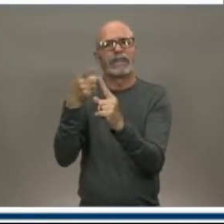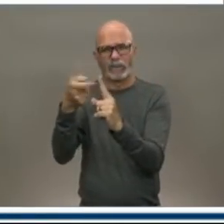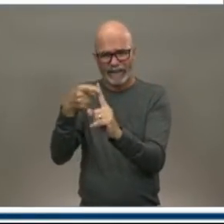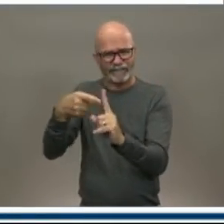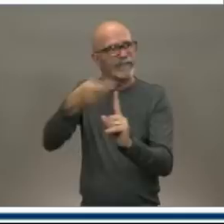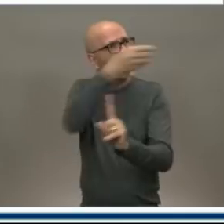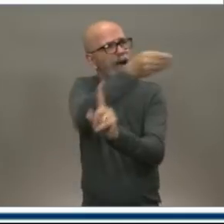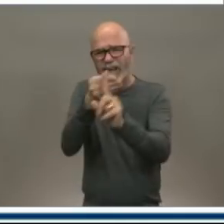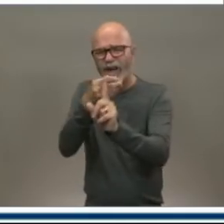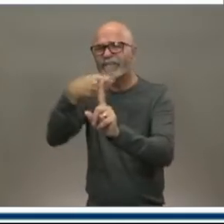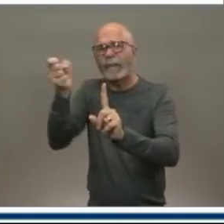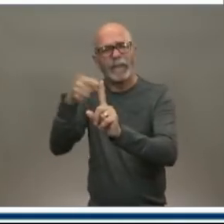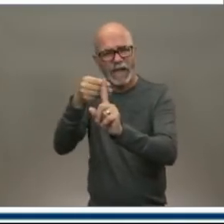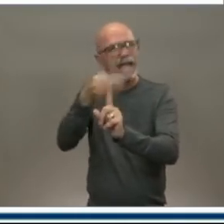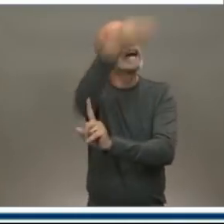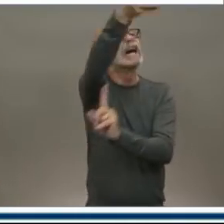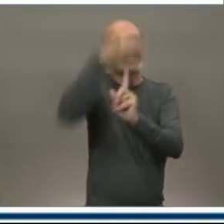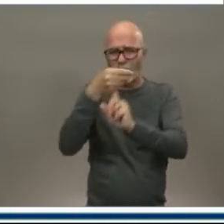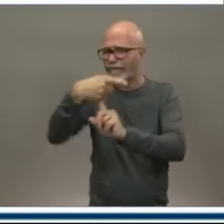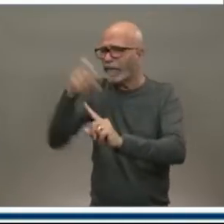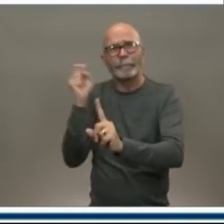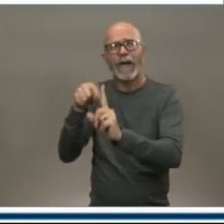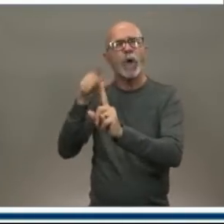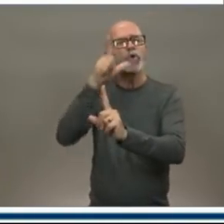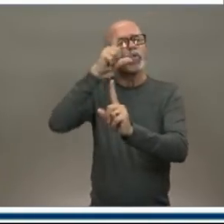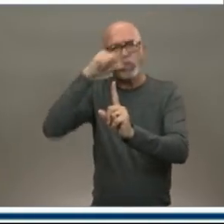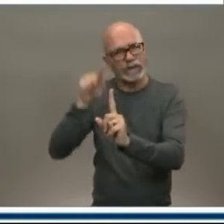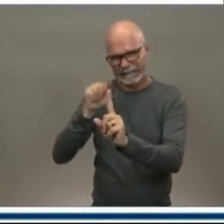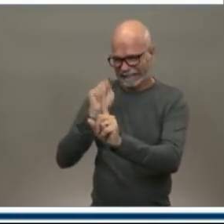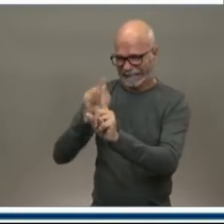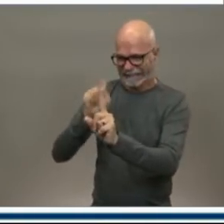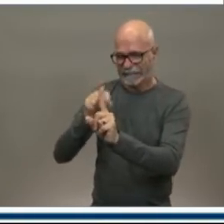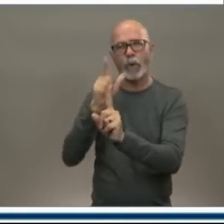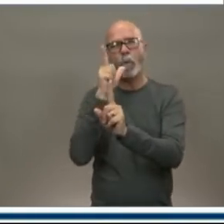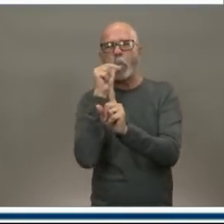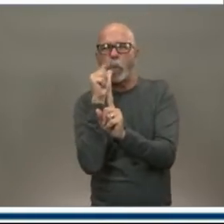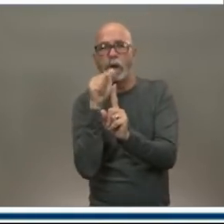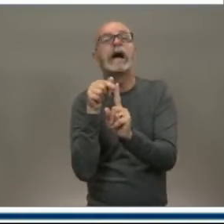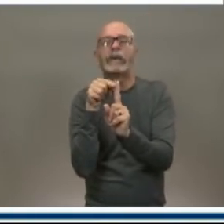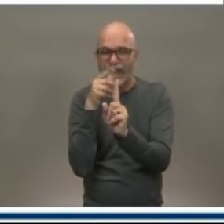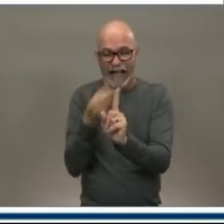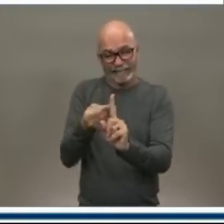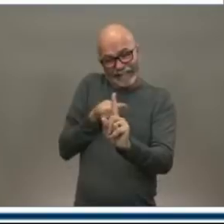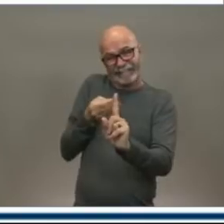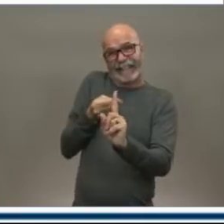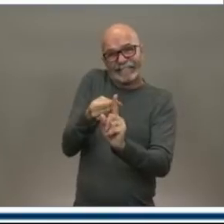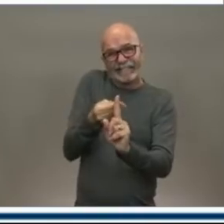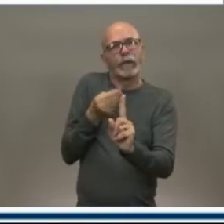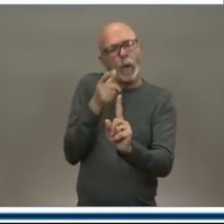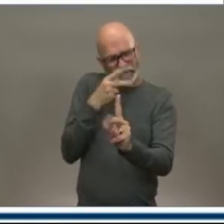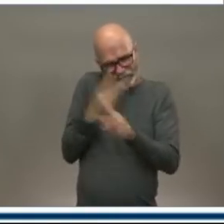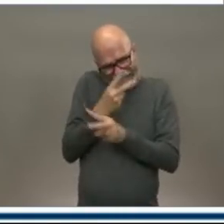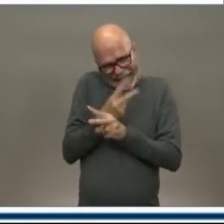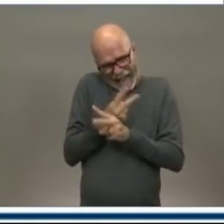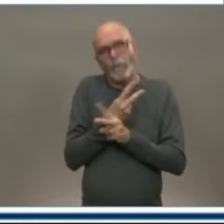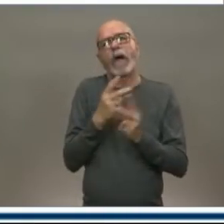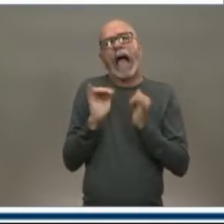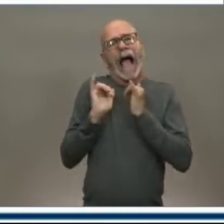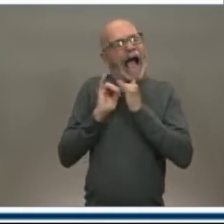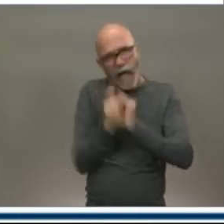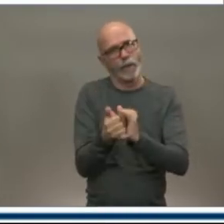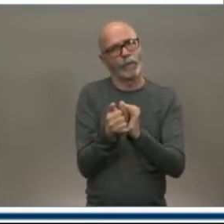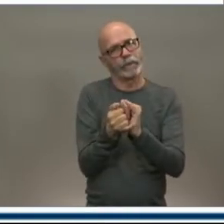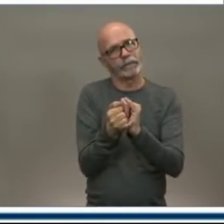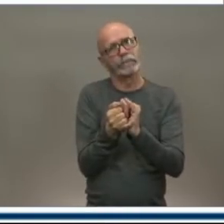that forward-looking and backward-looking group of contacts to try to, before we can come to a firm conclusion about